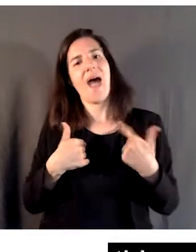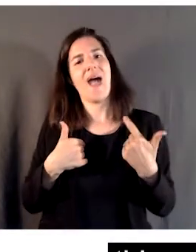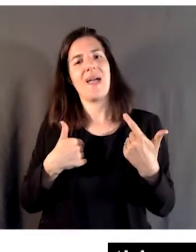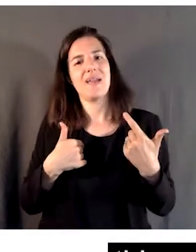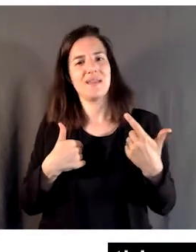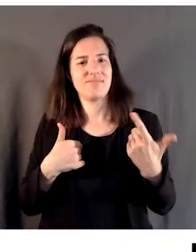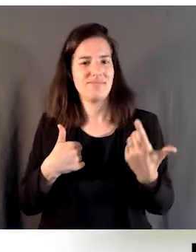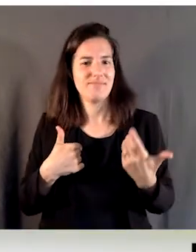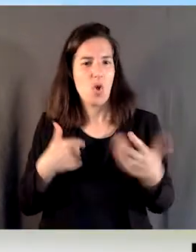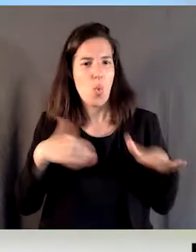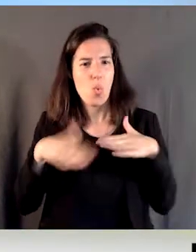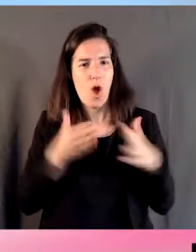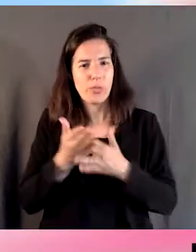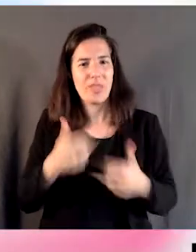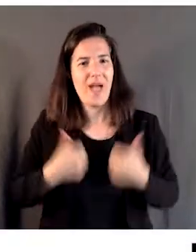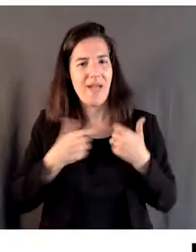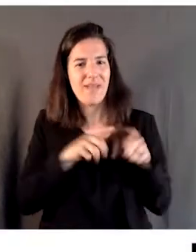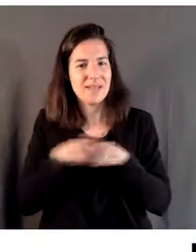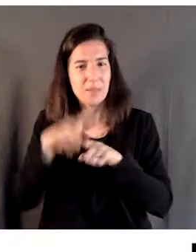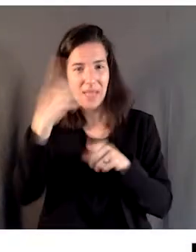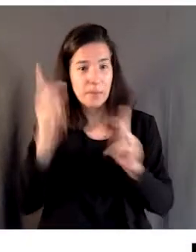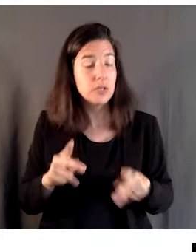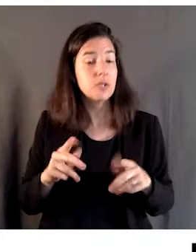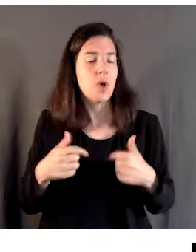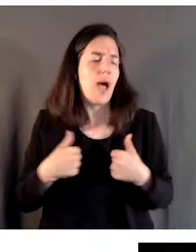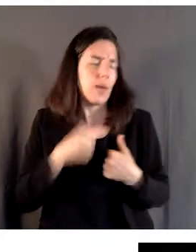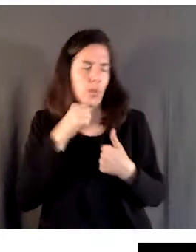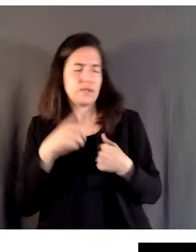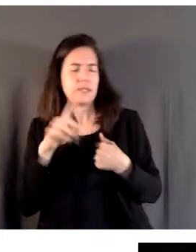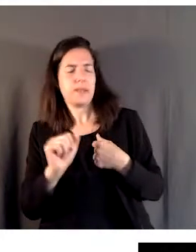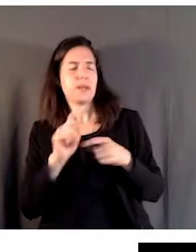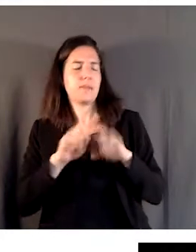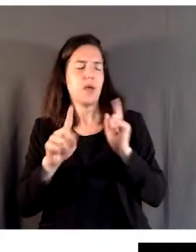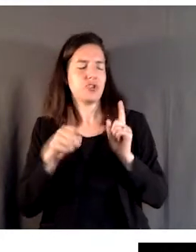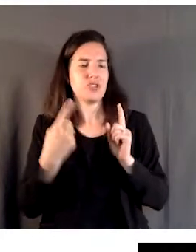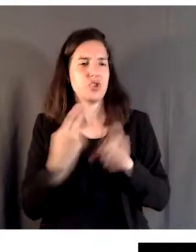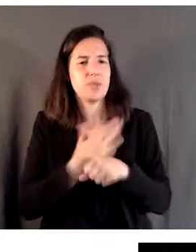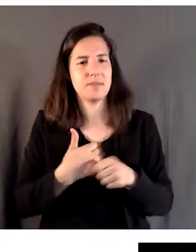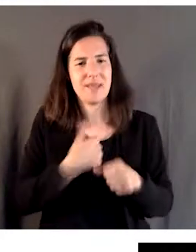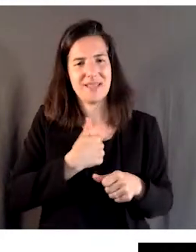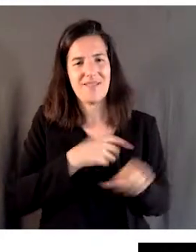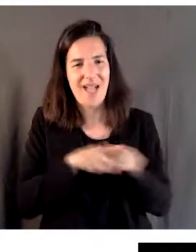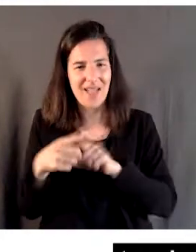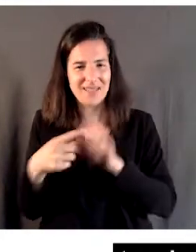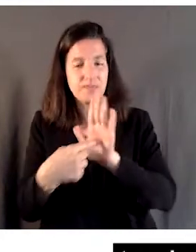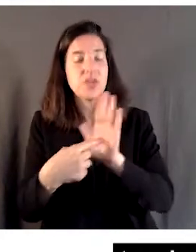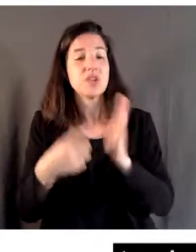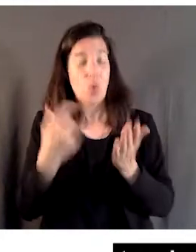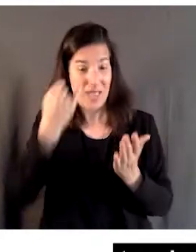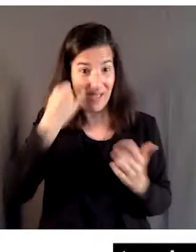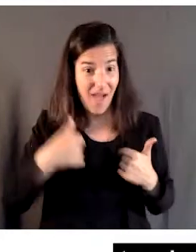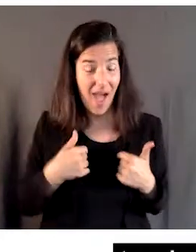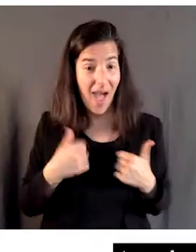myself as an example. I don't have a disability, but I'll just use myself so I'm not referencing anyone. So if I'm too